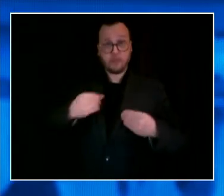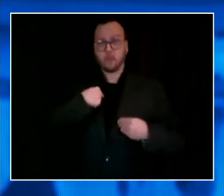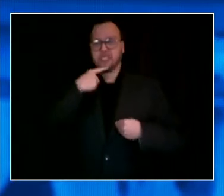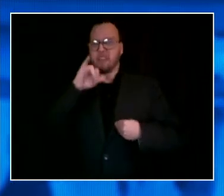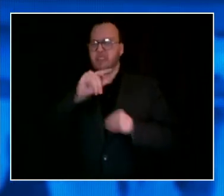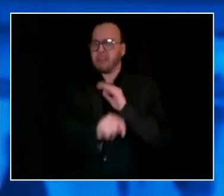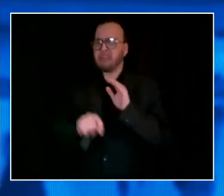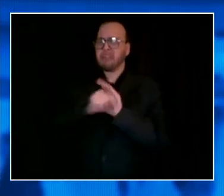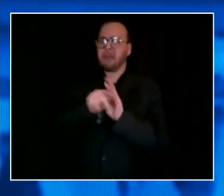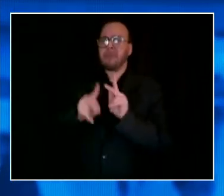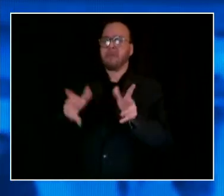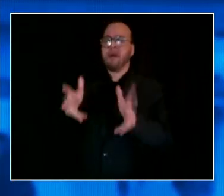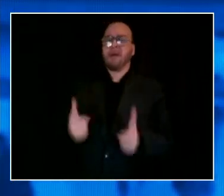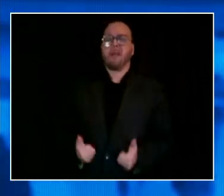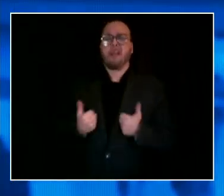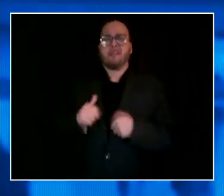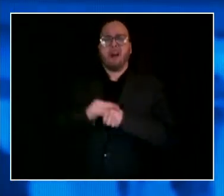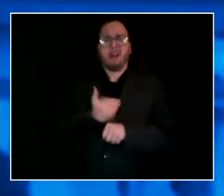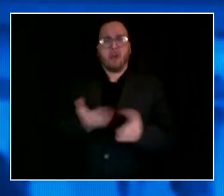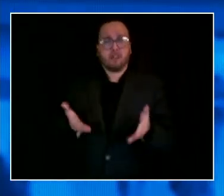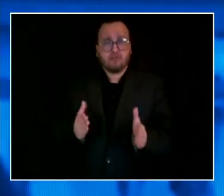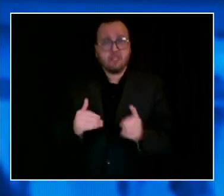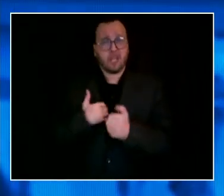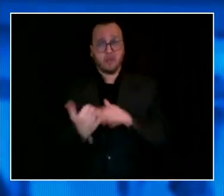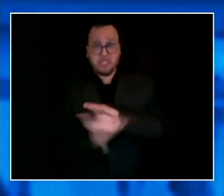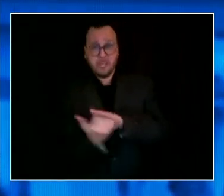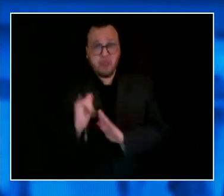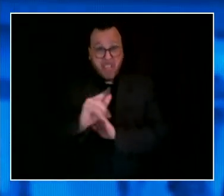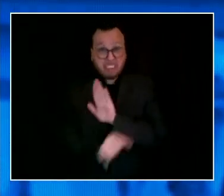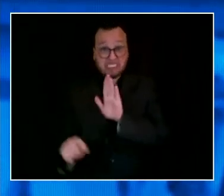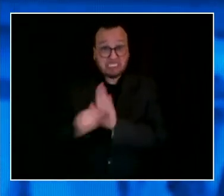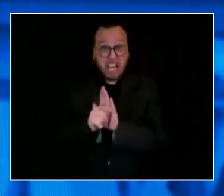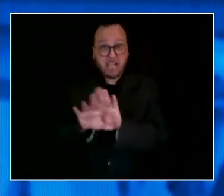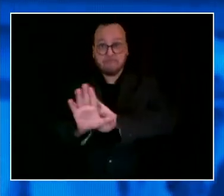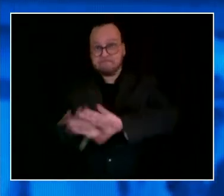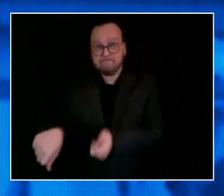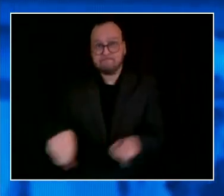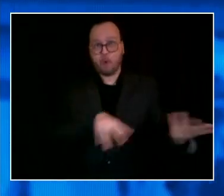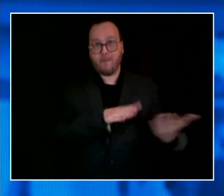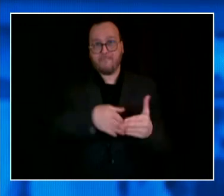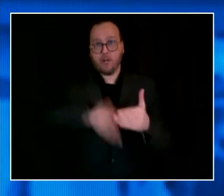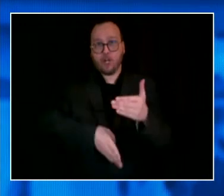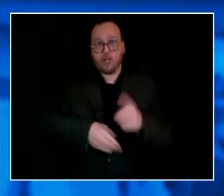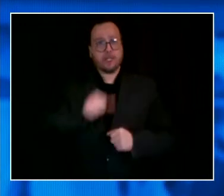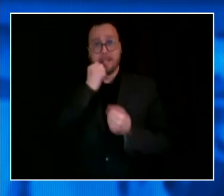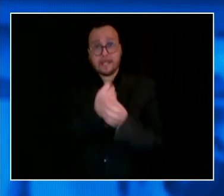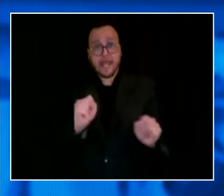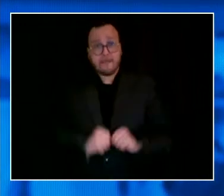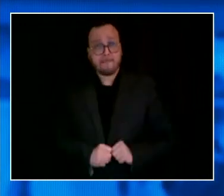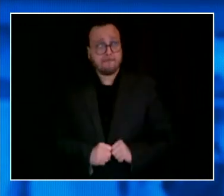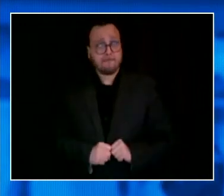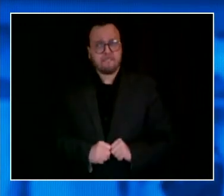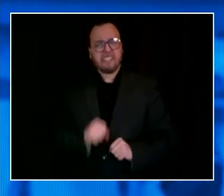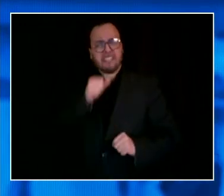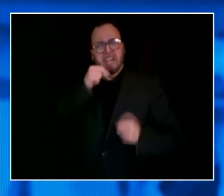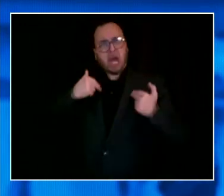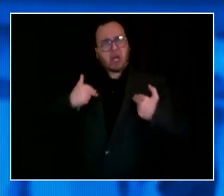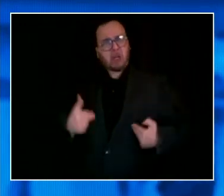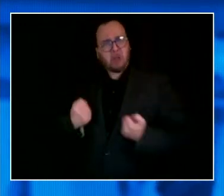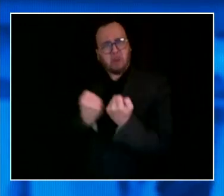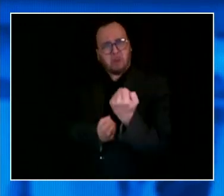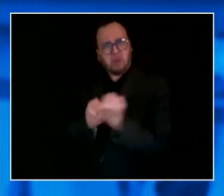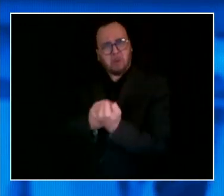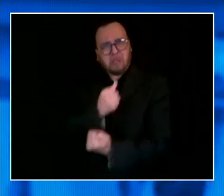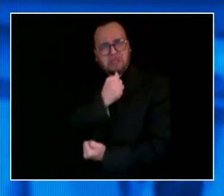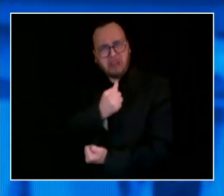languish on our streets and subways were over. It was not safe, it was not humane, and it was not